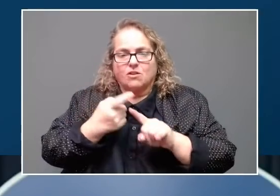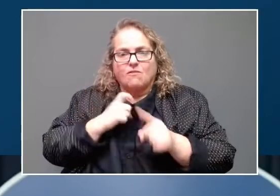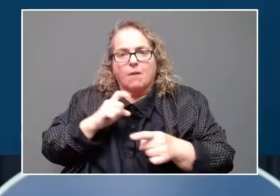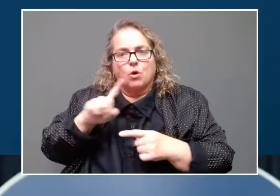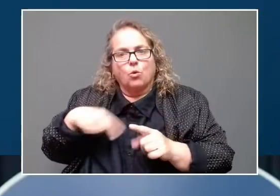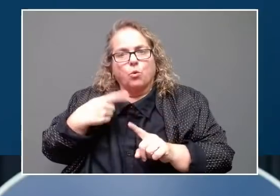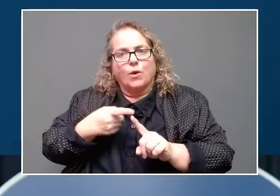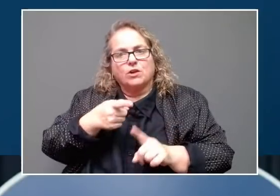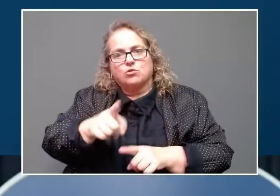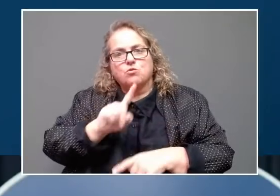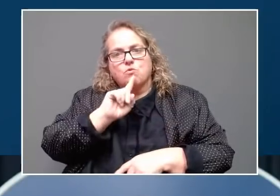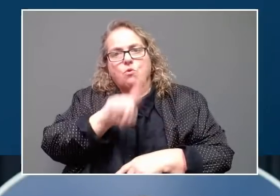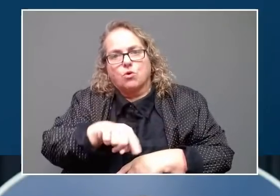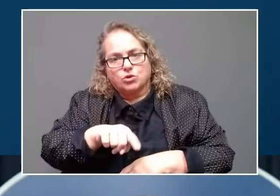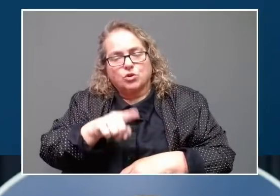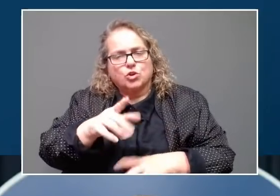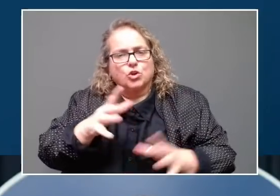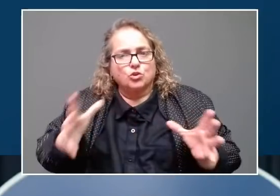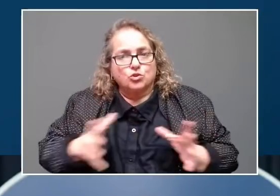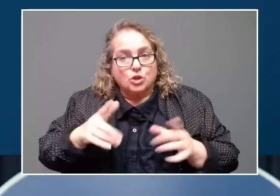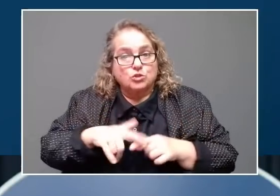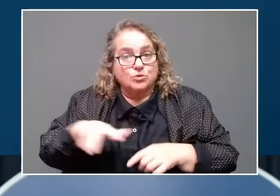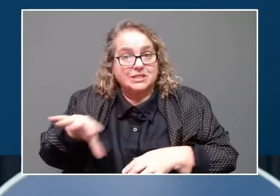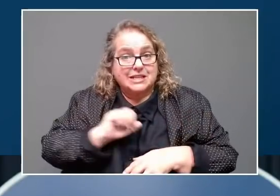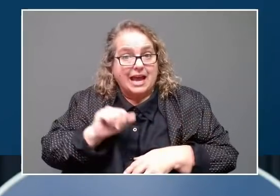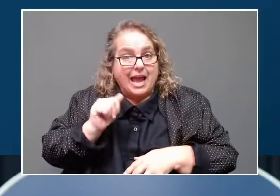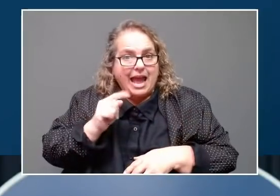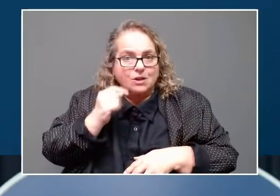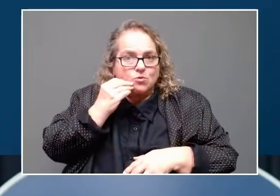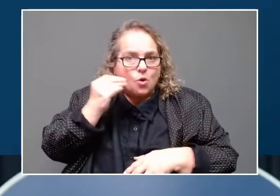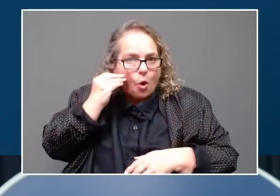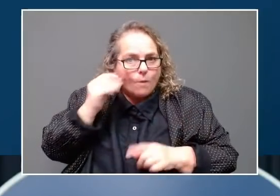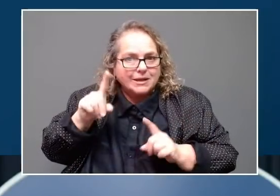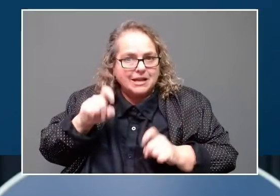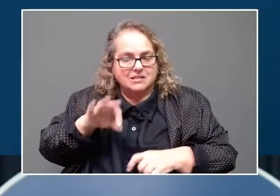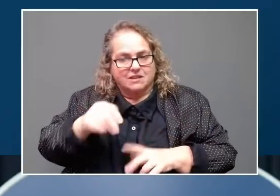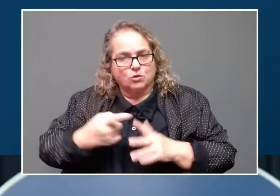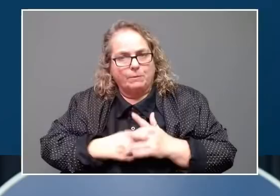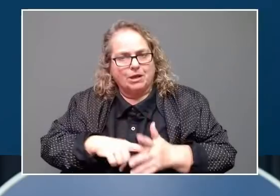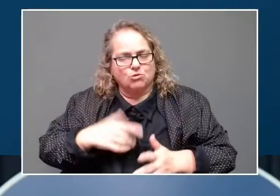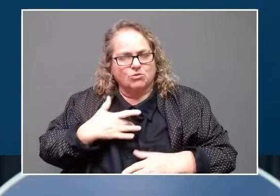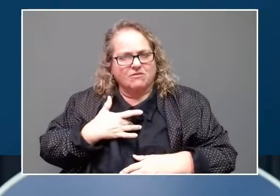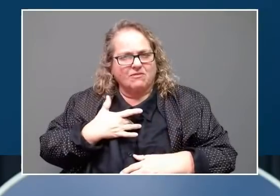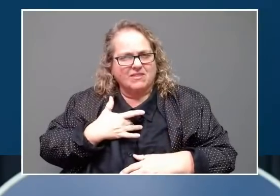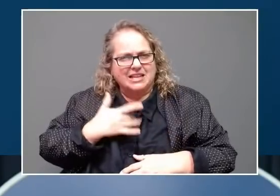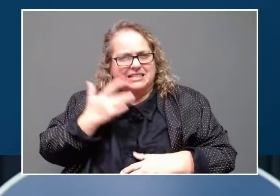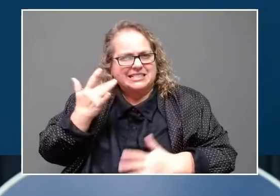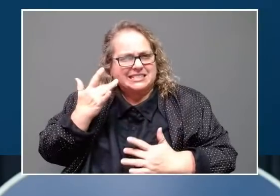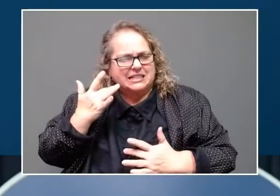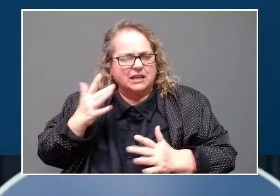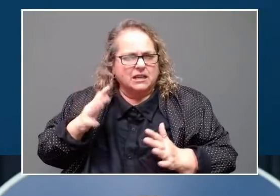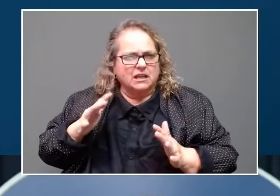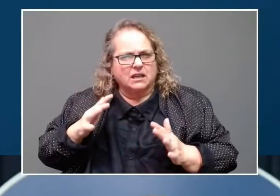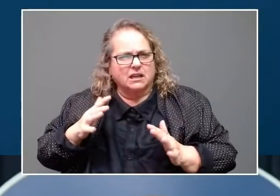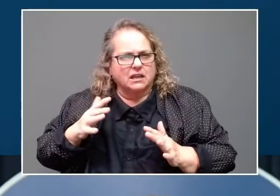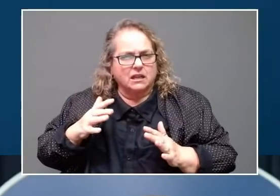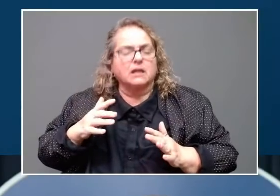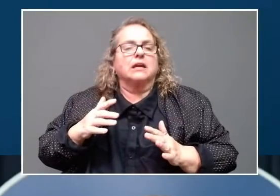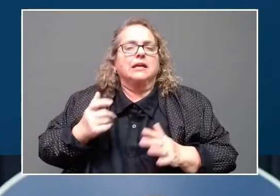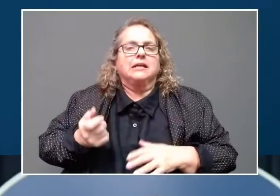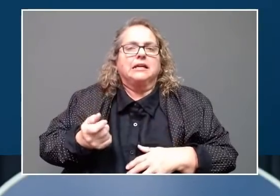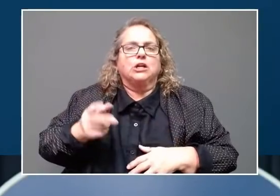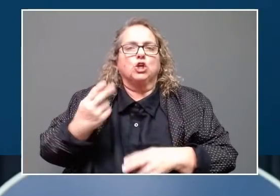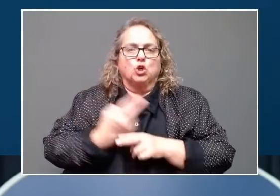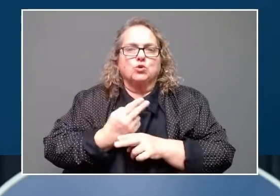encouraged to take an at-home test if you begin having COVID symptoms. At least 5 days after you come in close